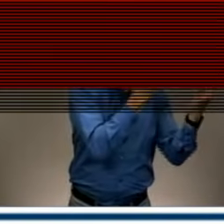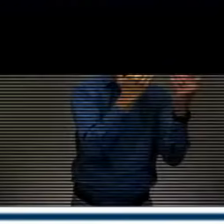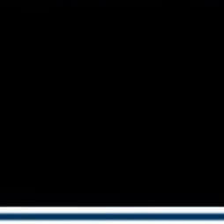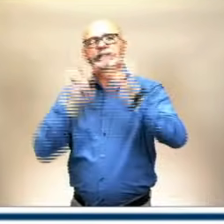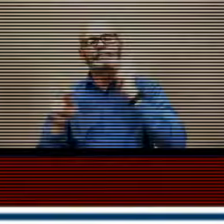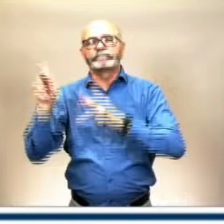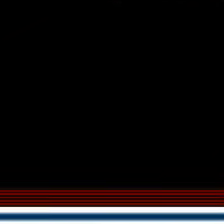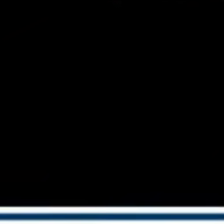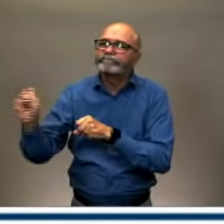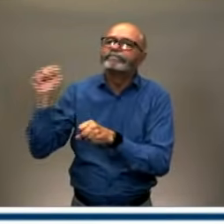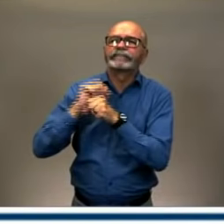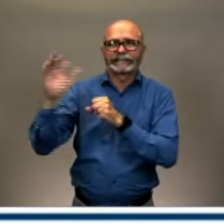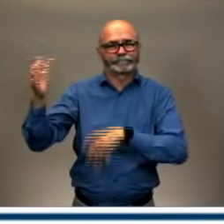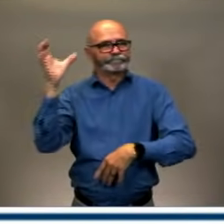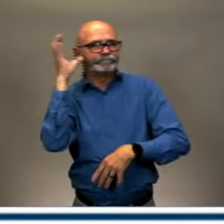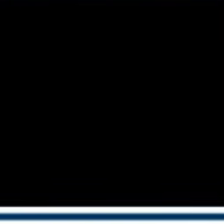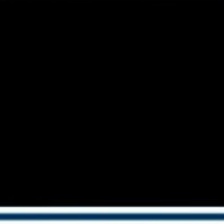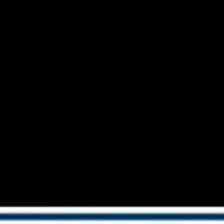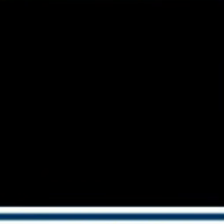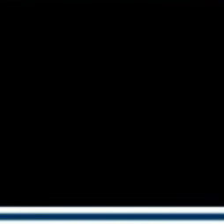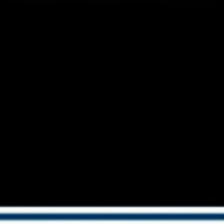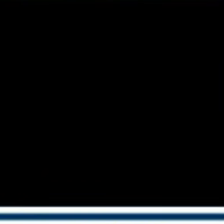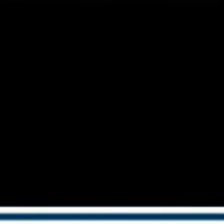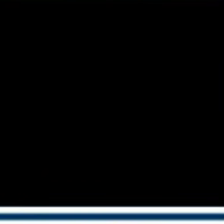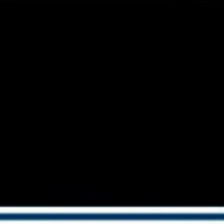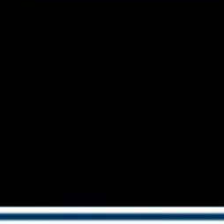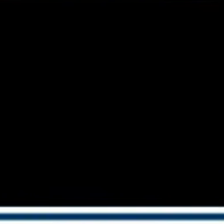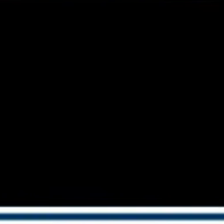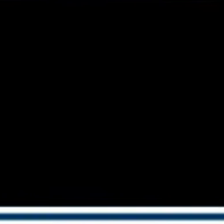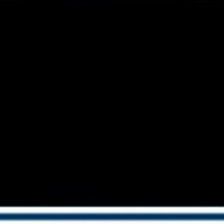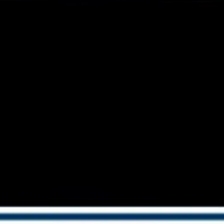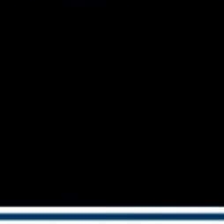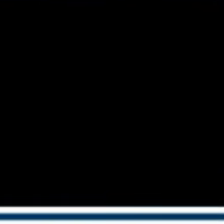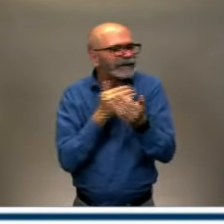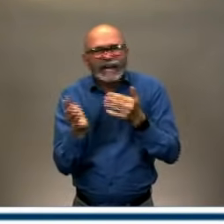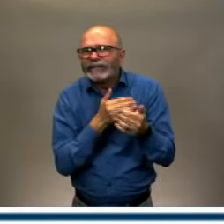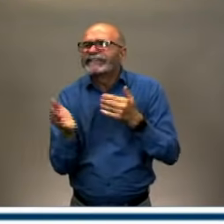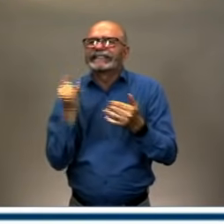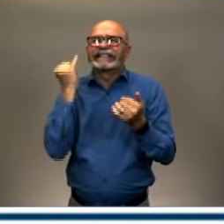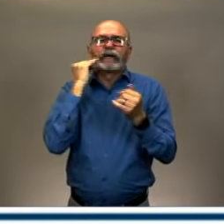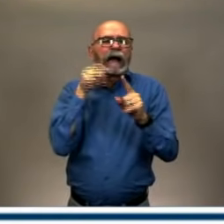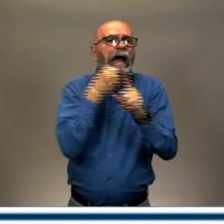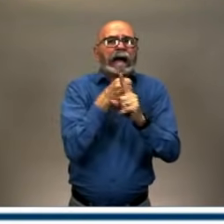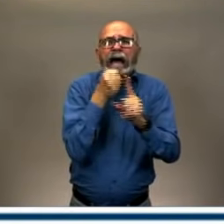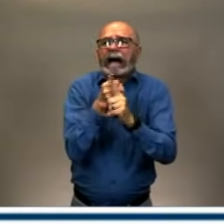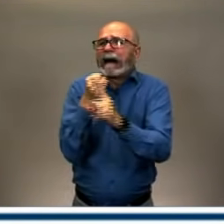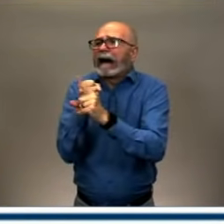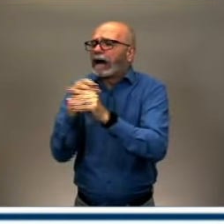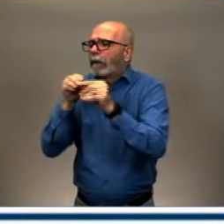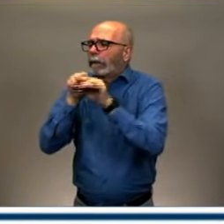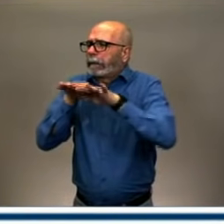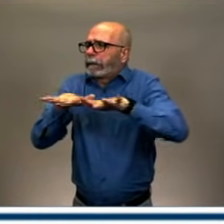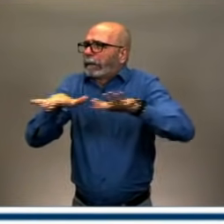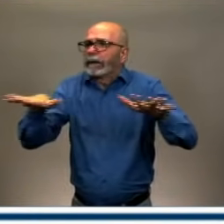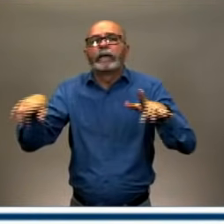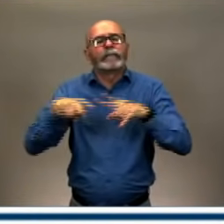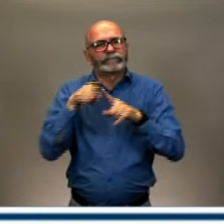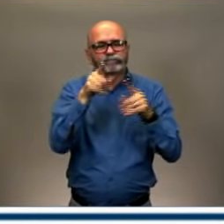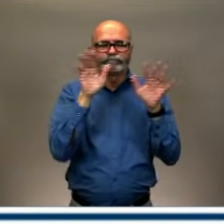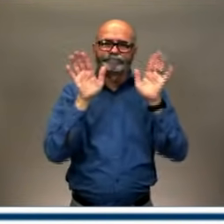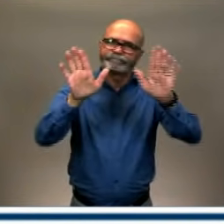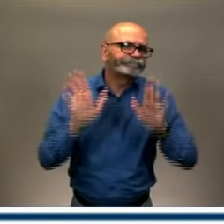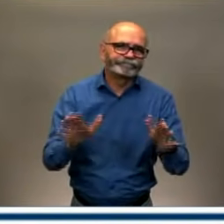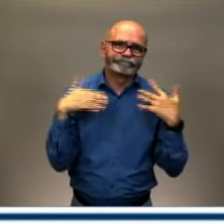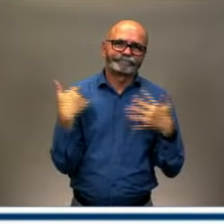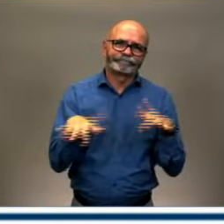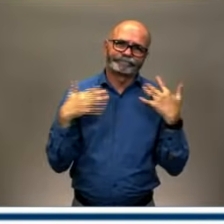us constructively despite the significant financial impacts on their sector. I want to move on to a quick